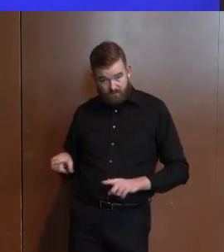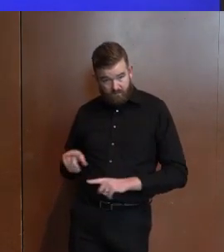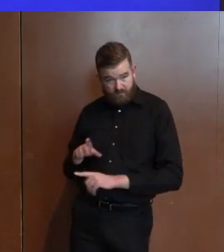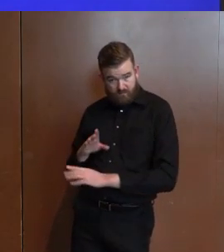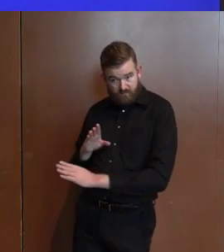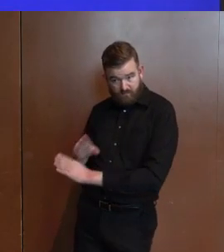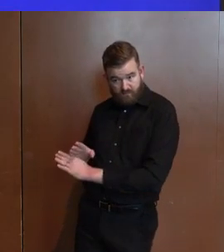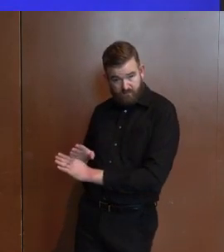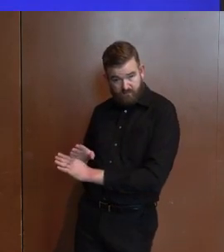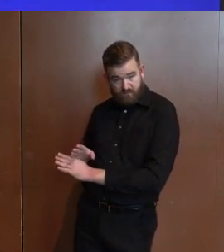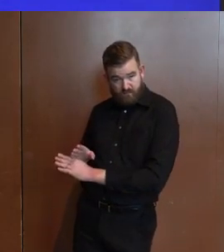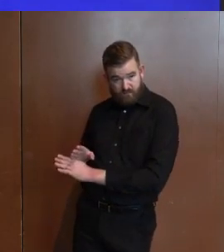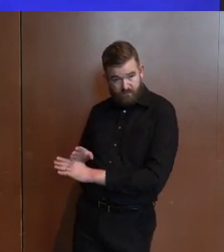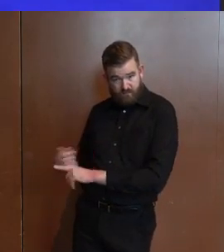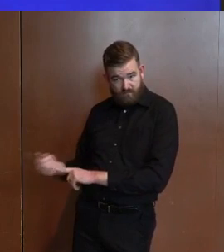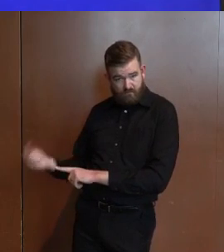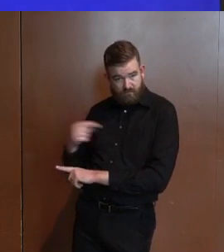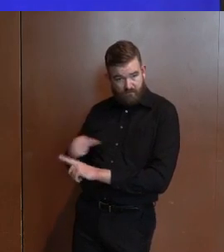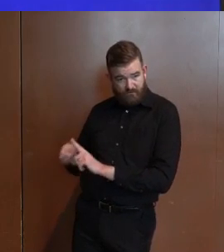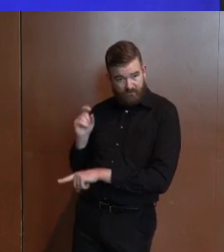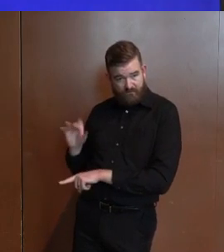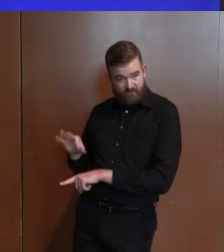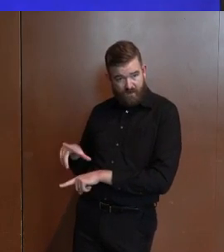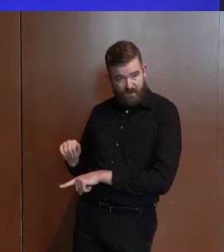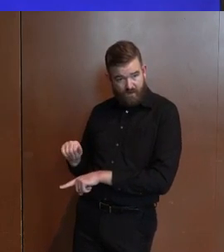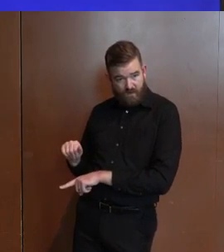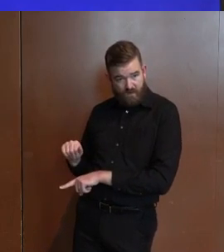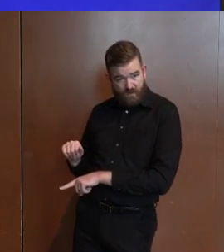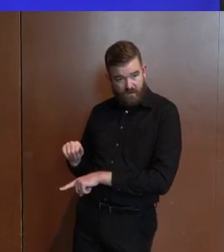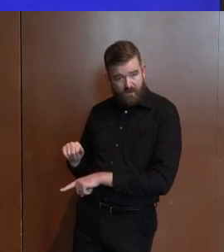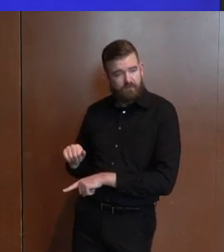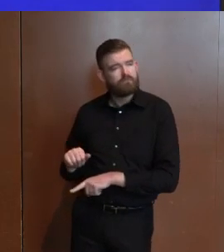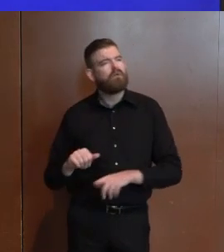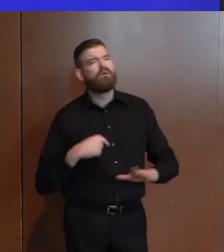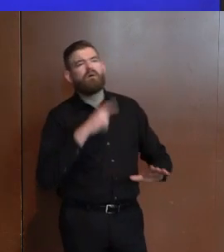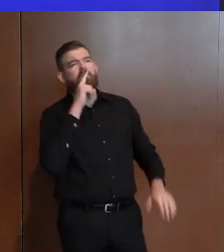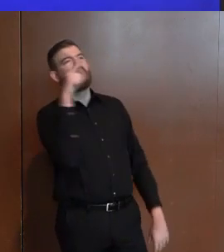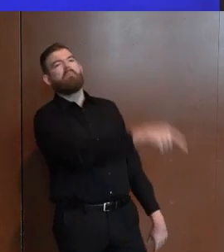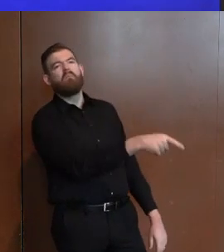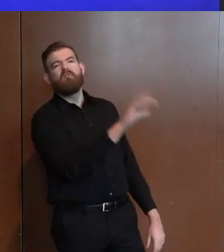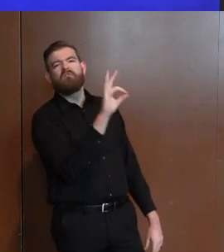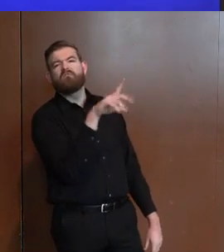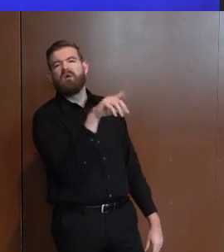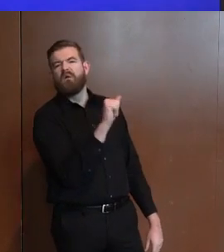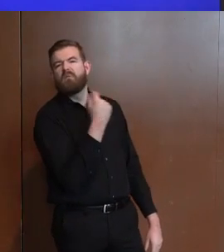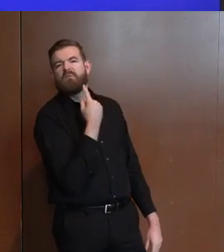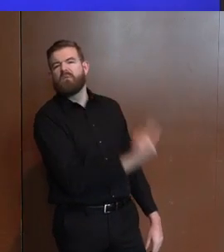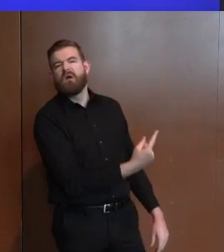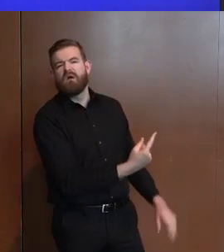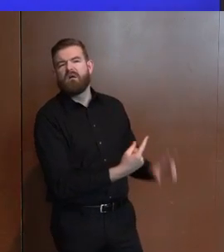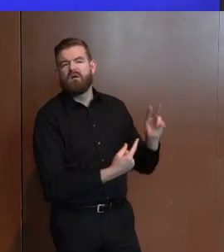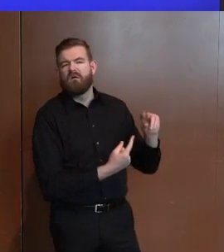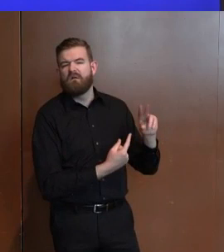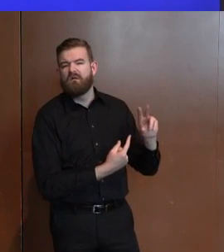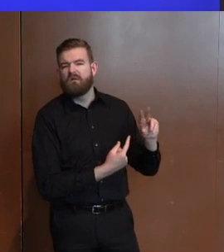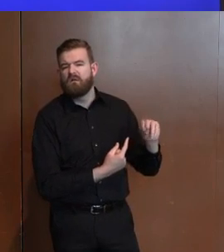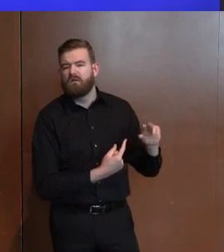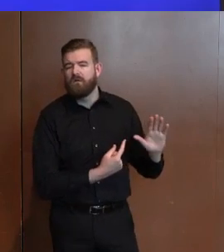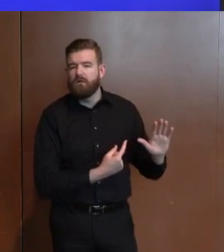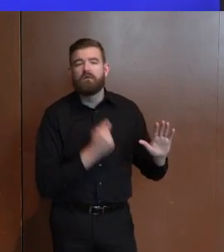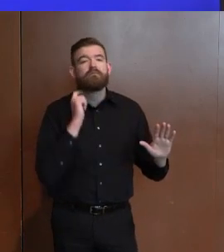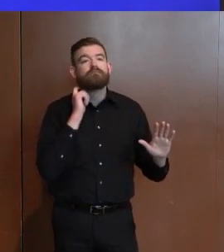that state? Yep. It wasn't just Florida, but the fact of the matter is we need everybody in